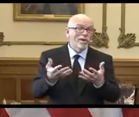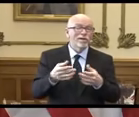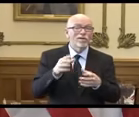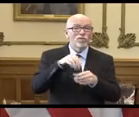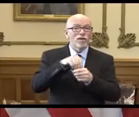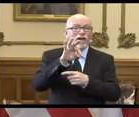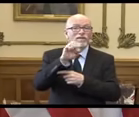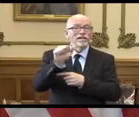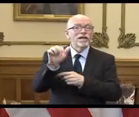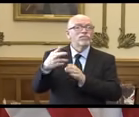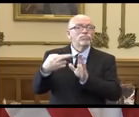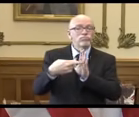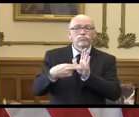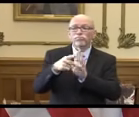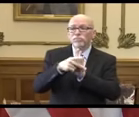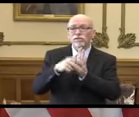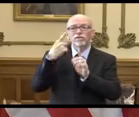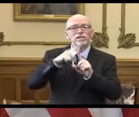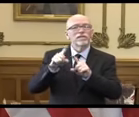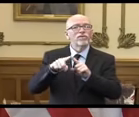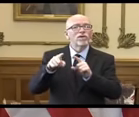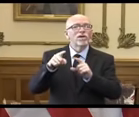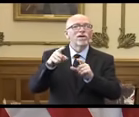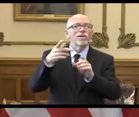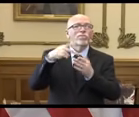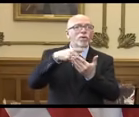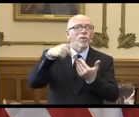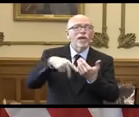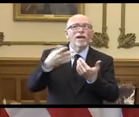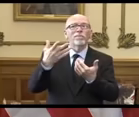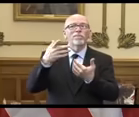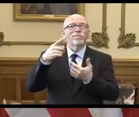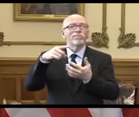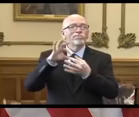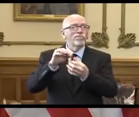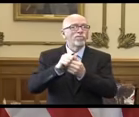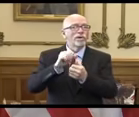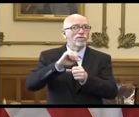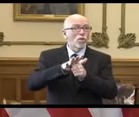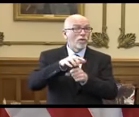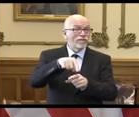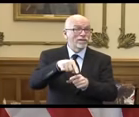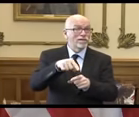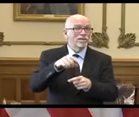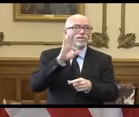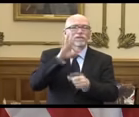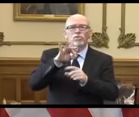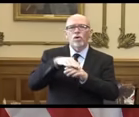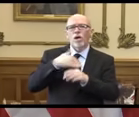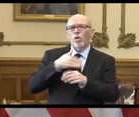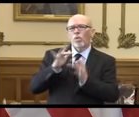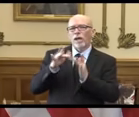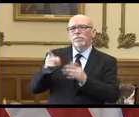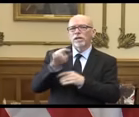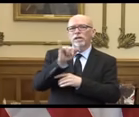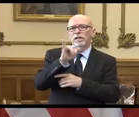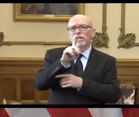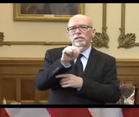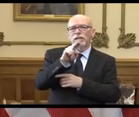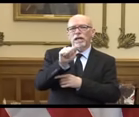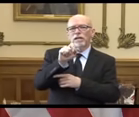FSSA guidance for various programs and stakeholders regarding COVID-19, can be found on our website,